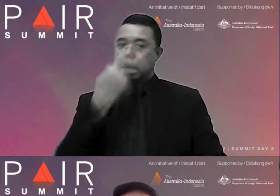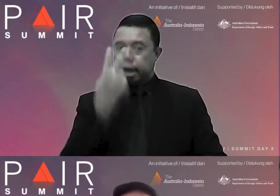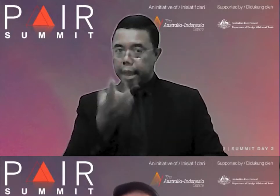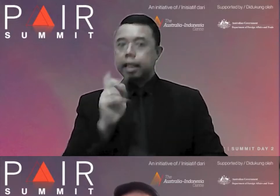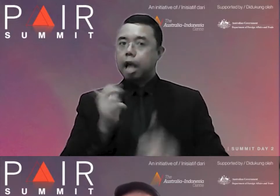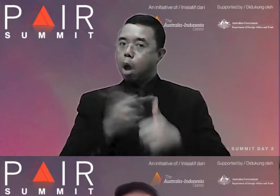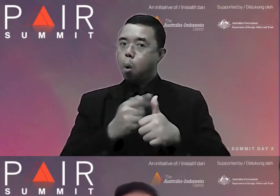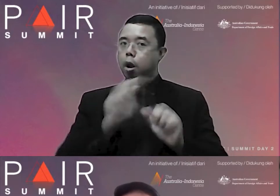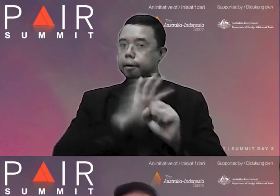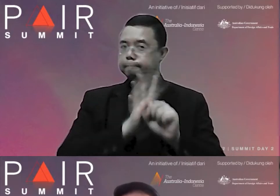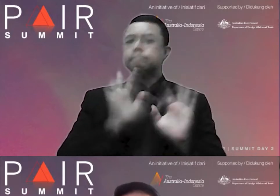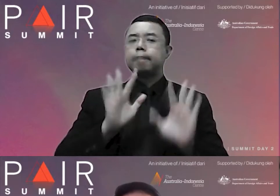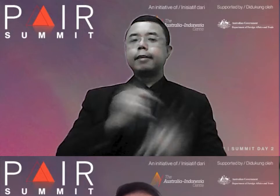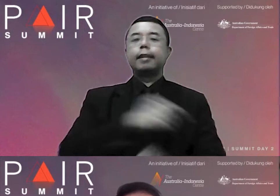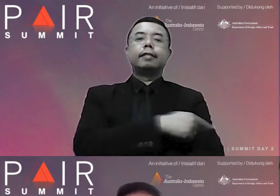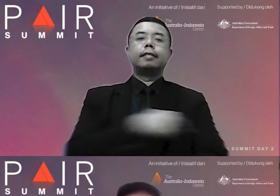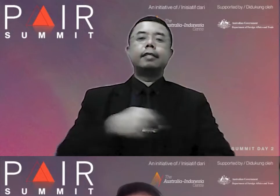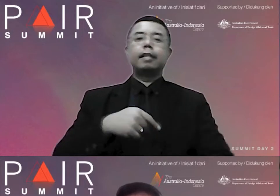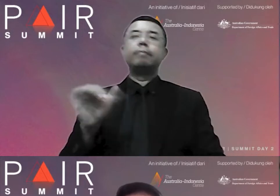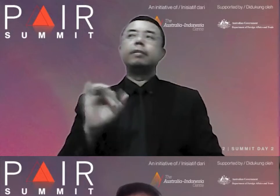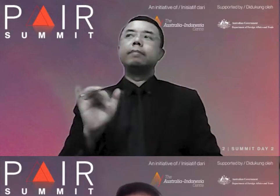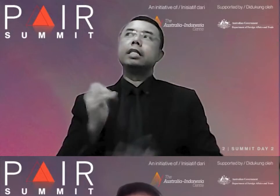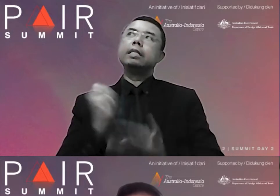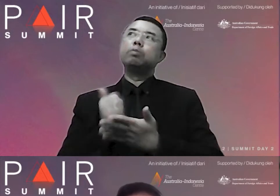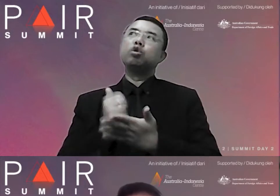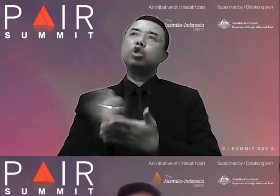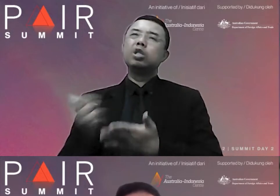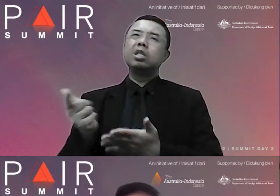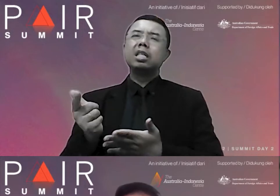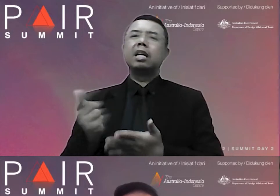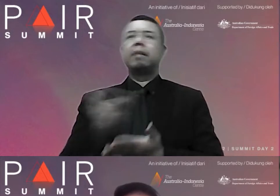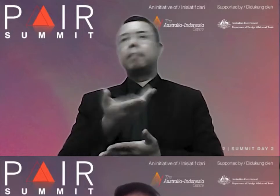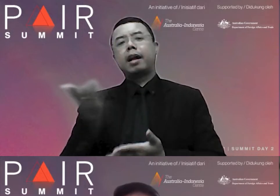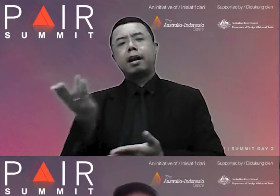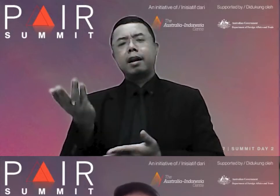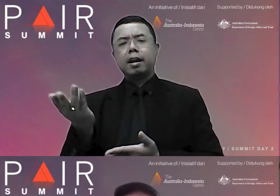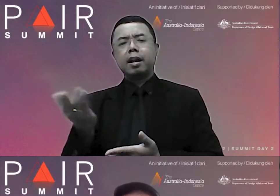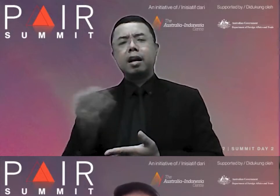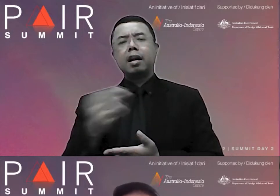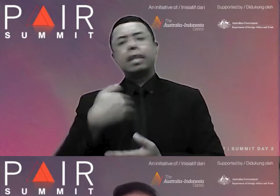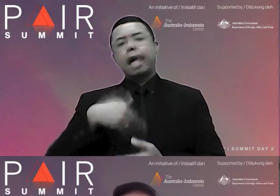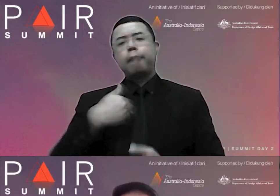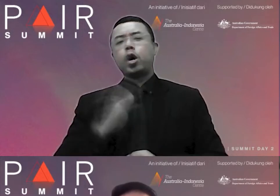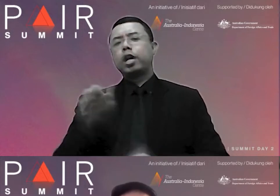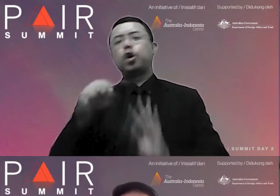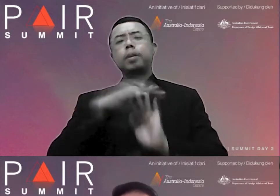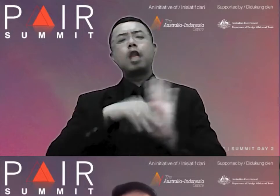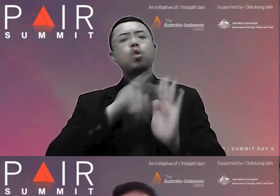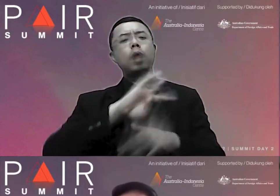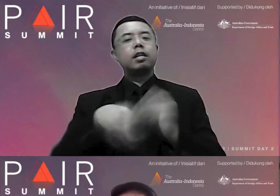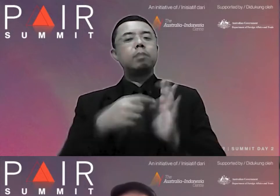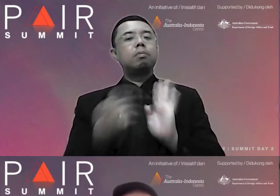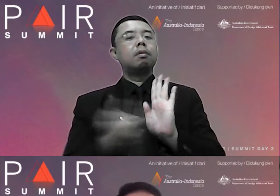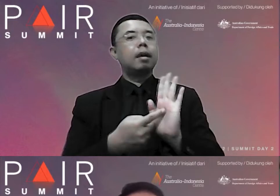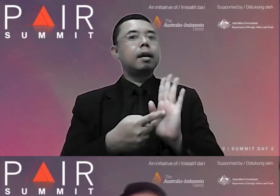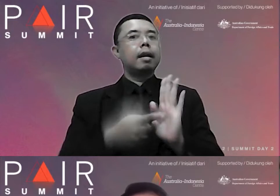actually didn't really follow the rules, and that's why the infections start to rise among the staff. And when they